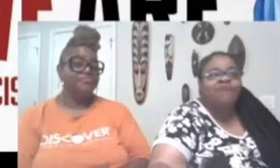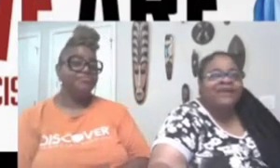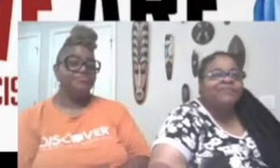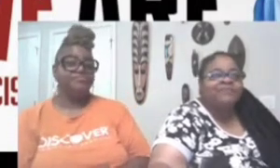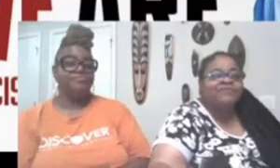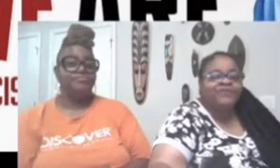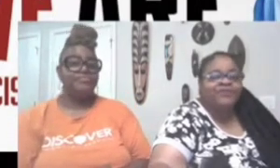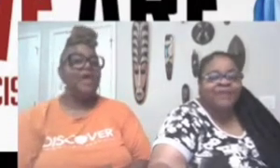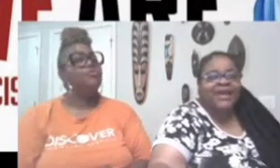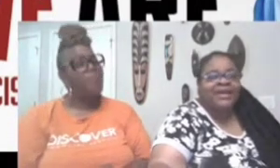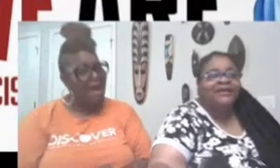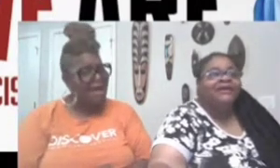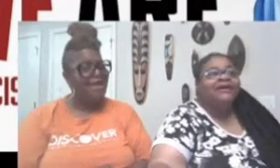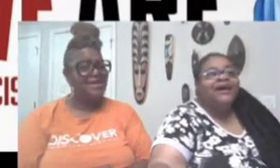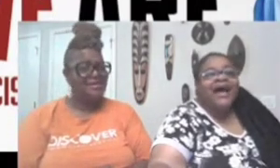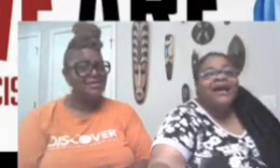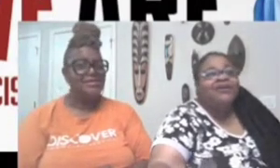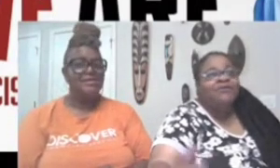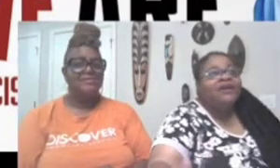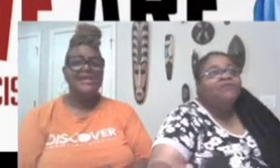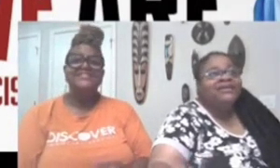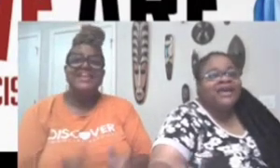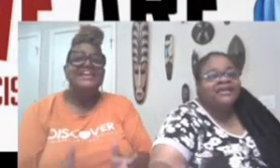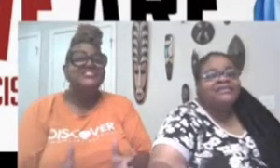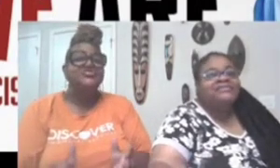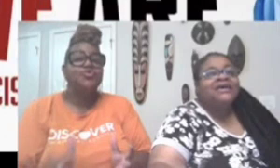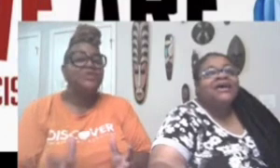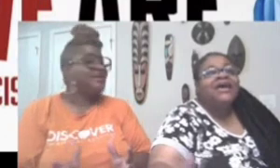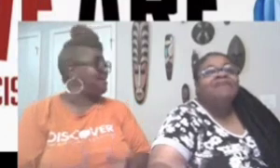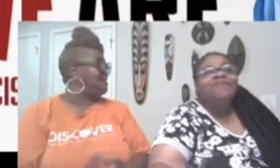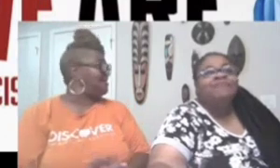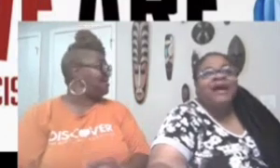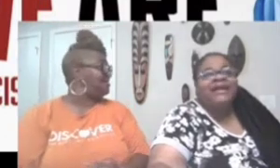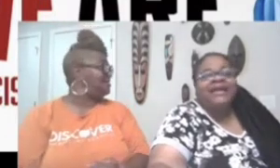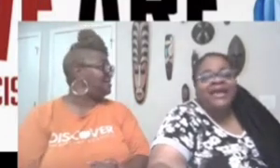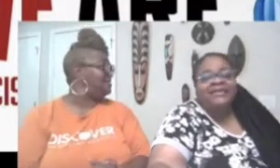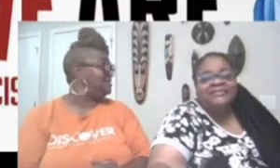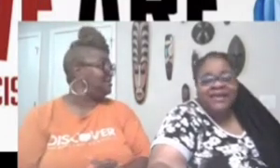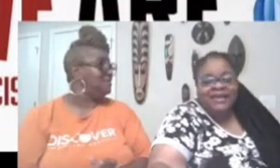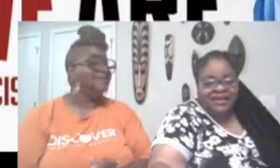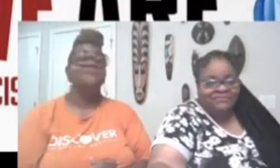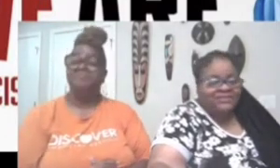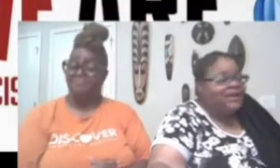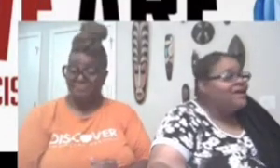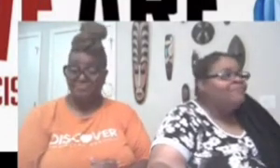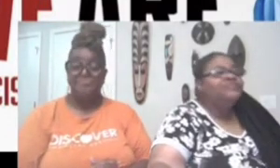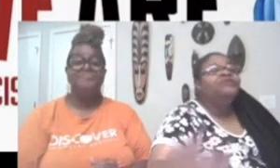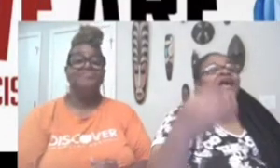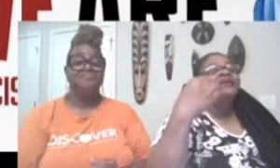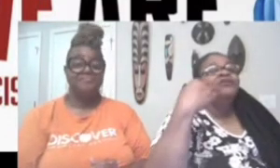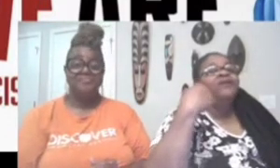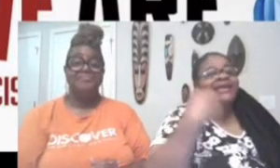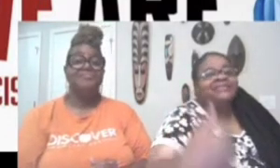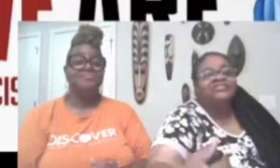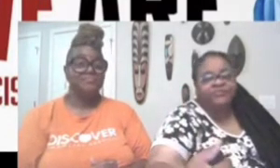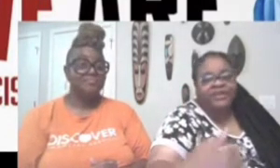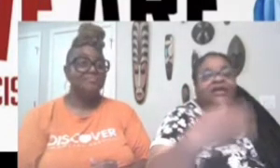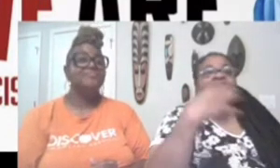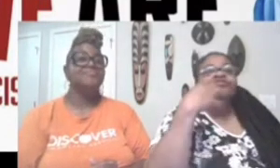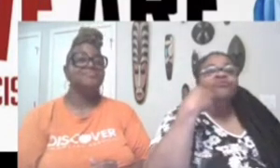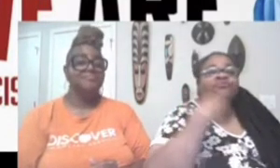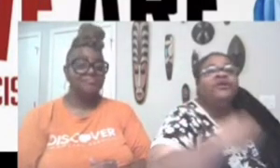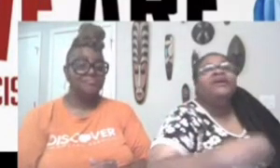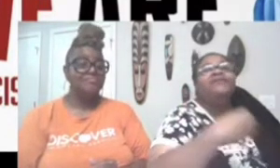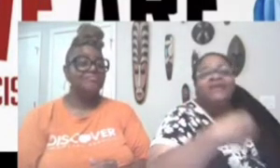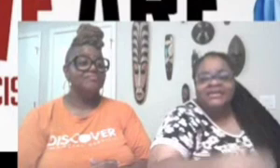making white people feel bad. I agree with history. Everybody has slaves. Yeah. But you got to know history,